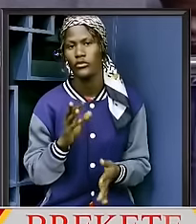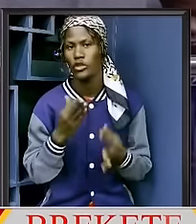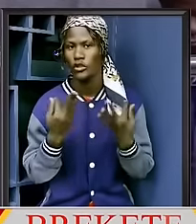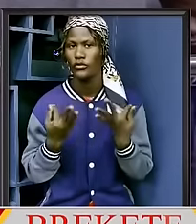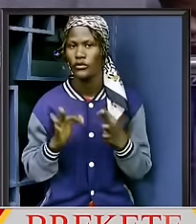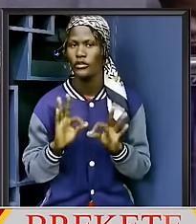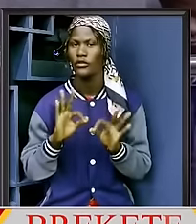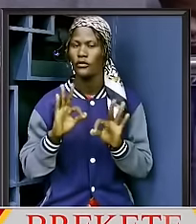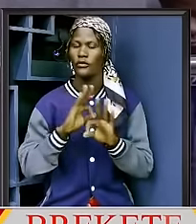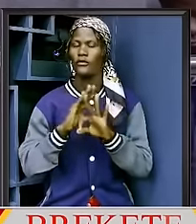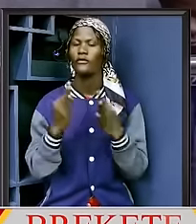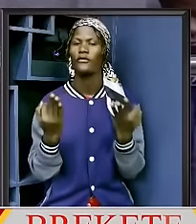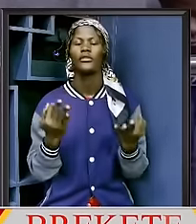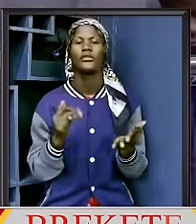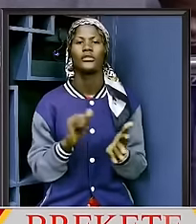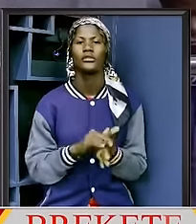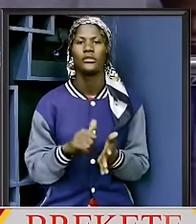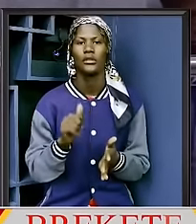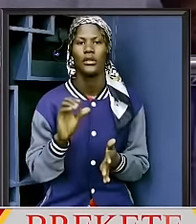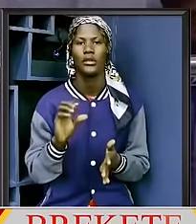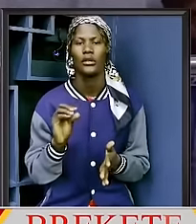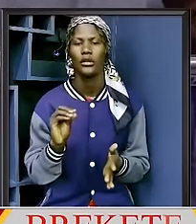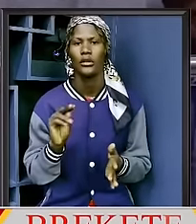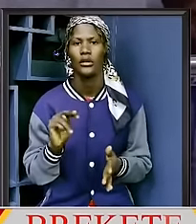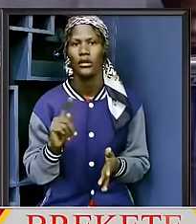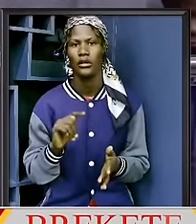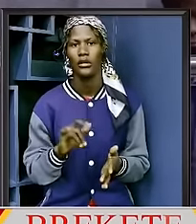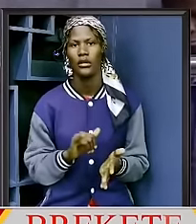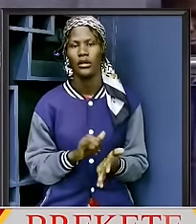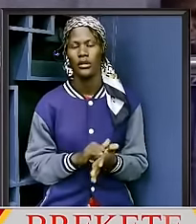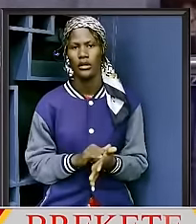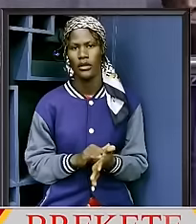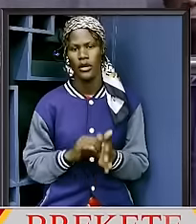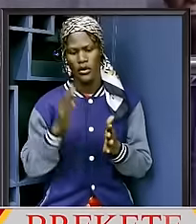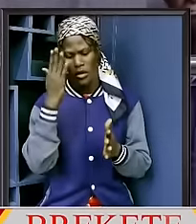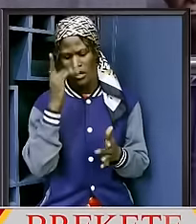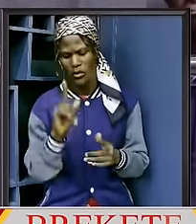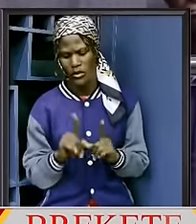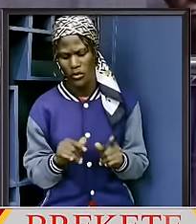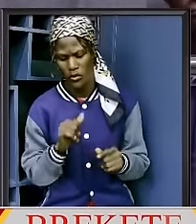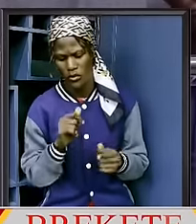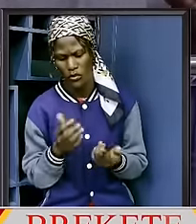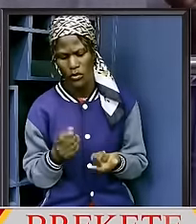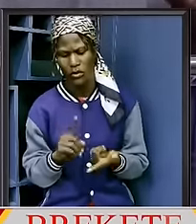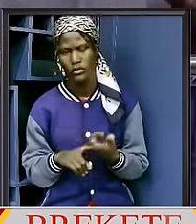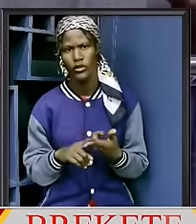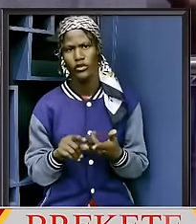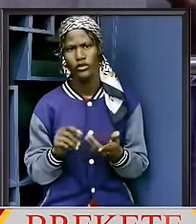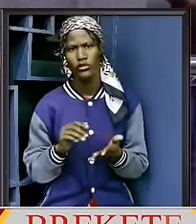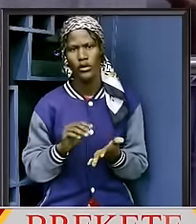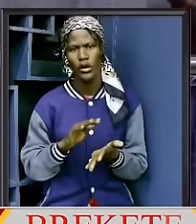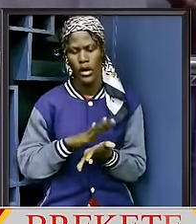my account? Why do you not want me to follow you and print statement again? You push,